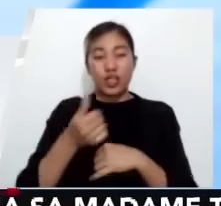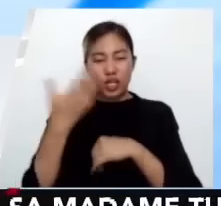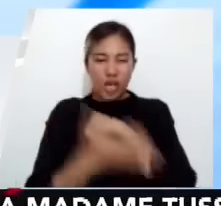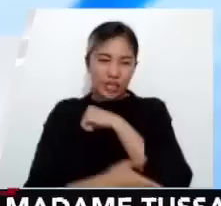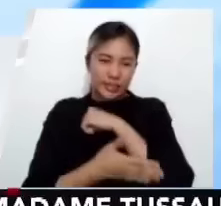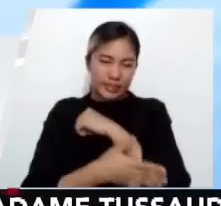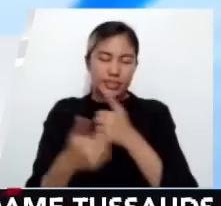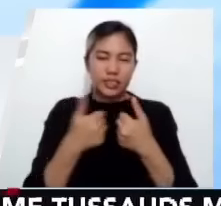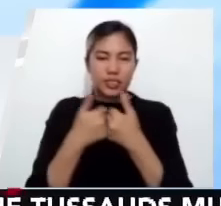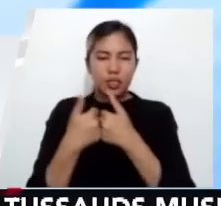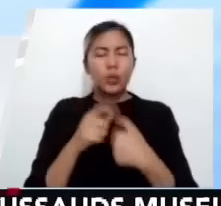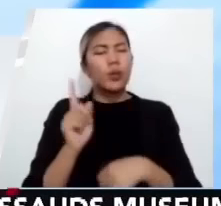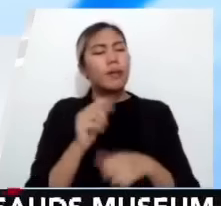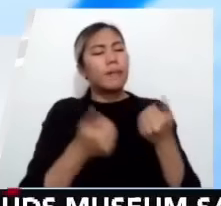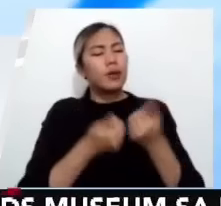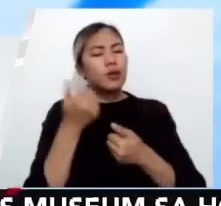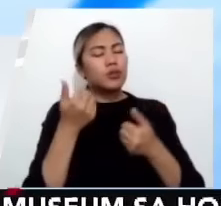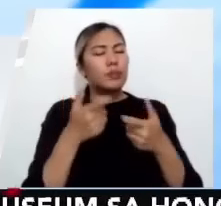nakikita nyo so far?